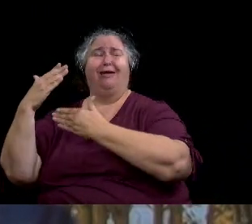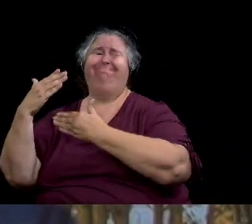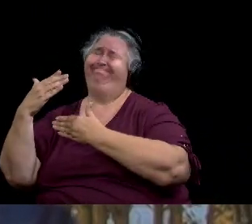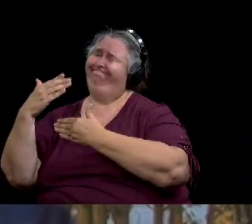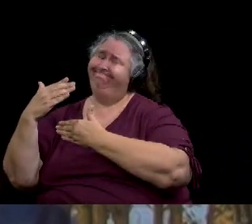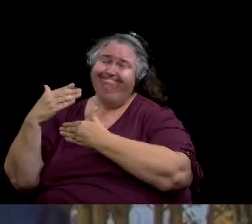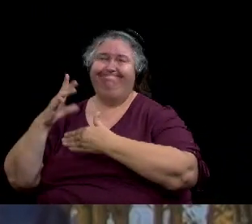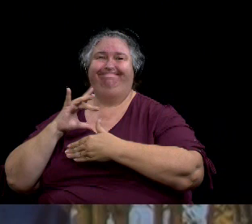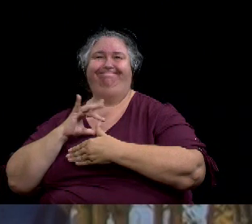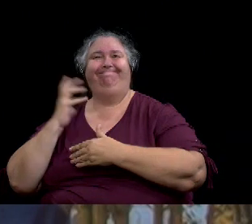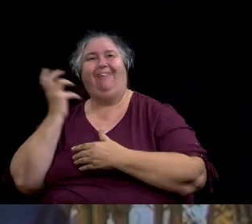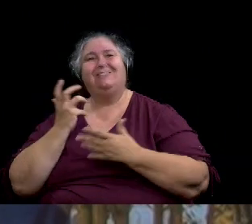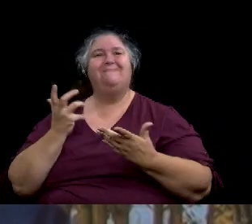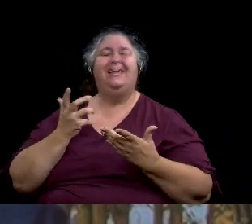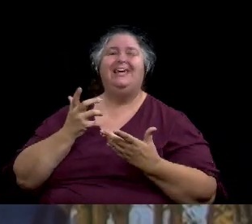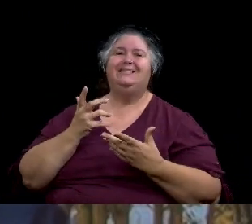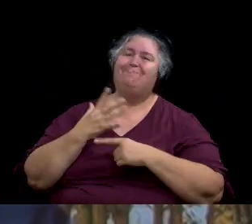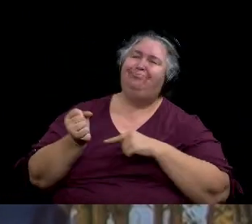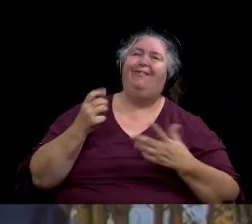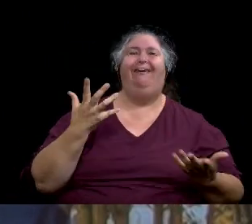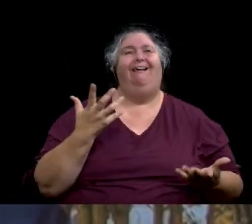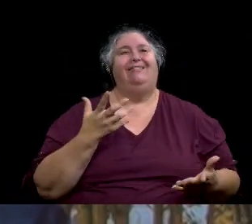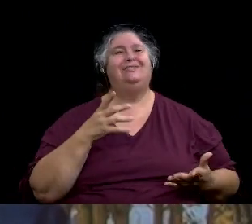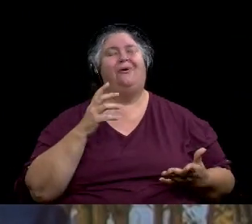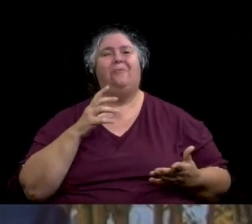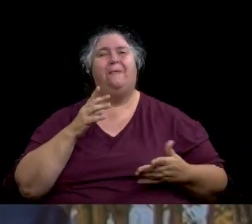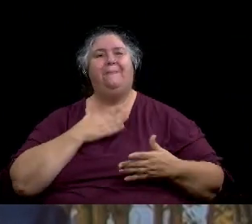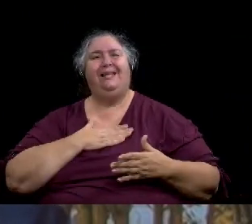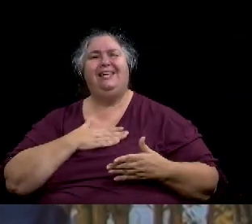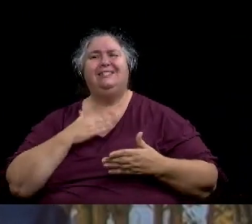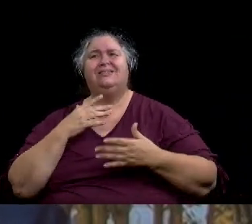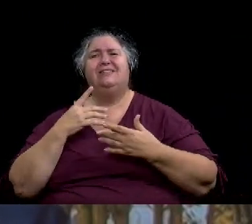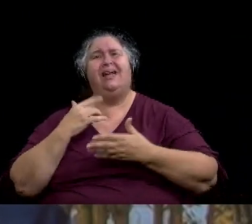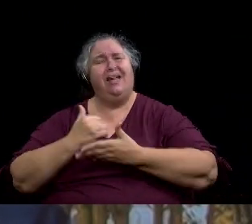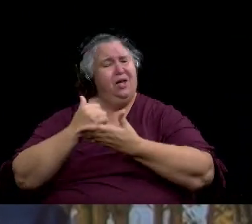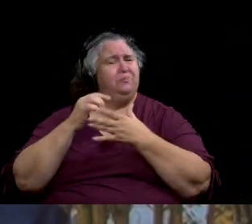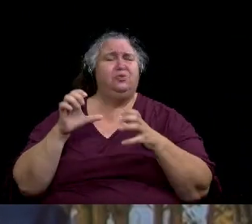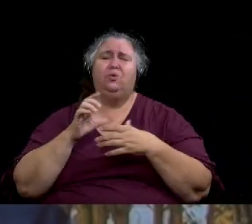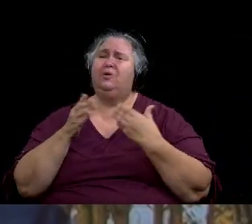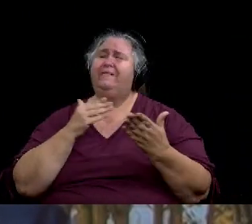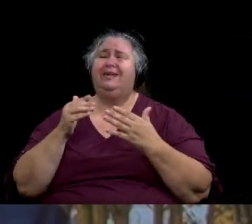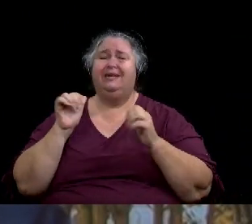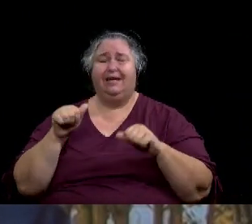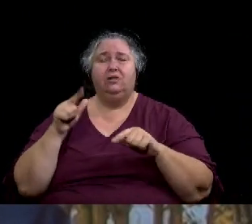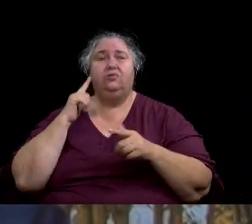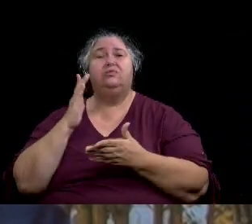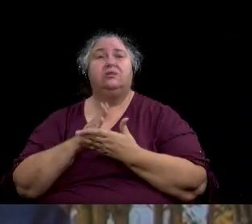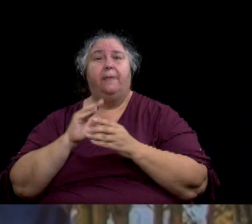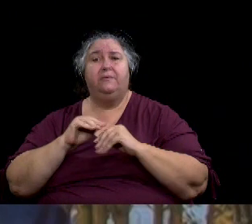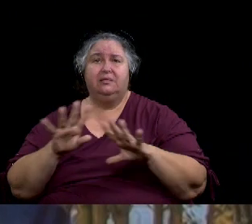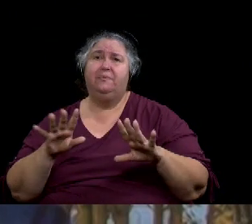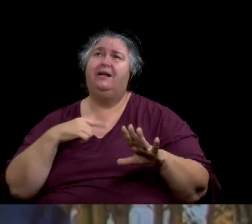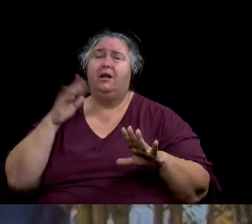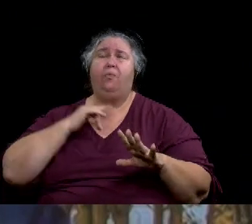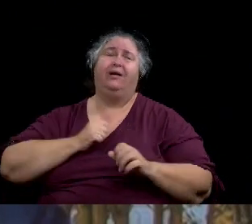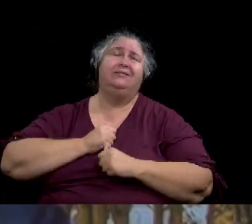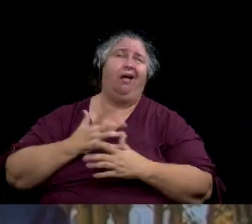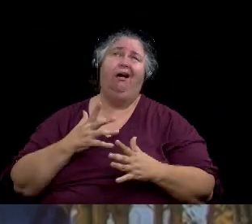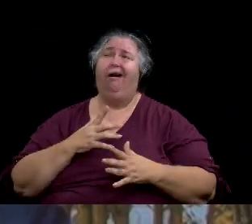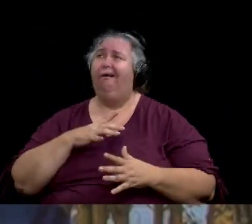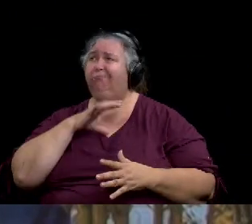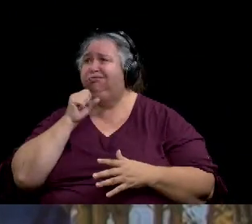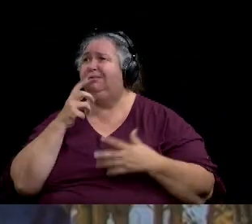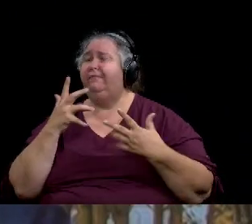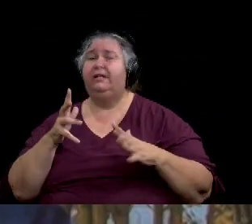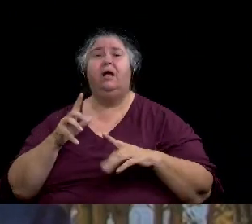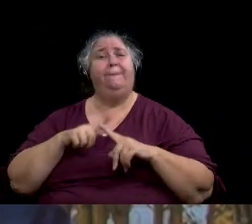Please continue to do the things that stop the spread of this coronavirus. As I said, I know we're all tired of it, but we are in this for a long time to come.